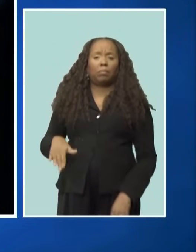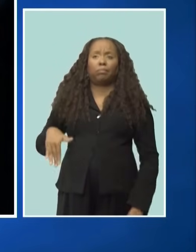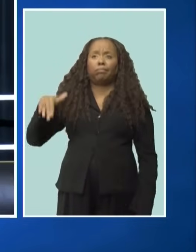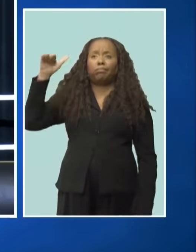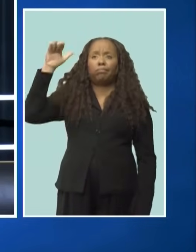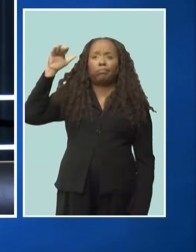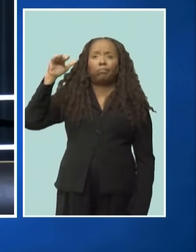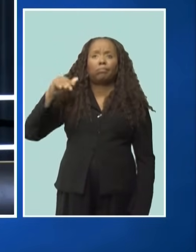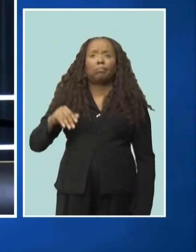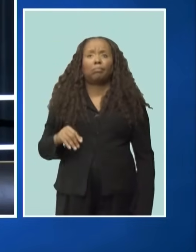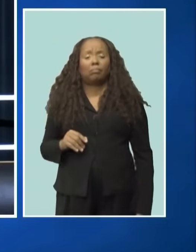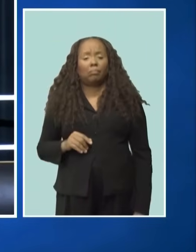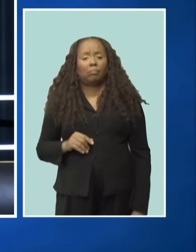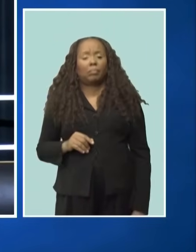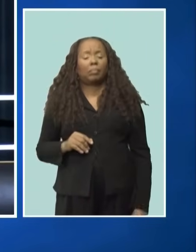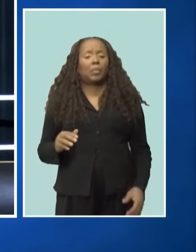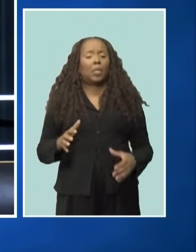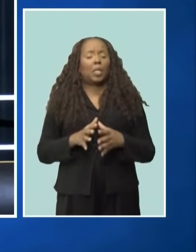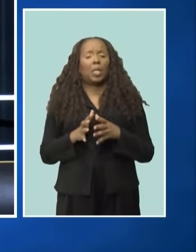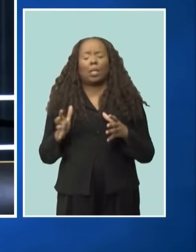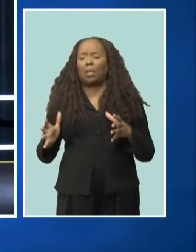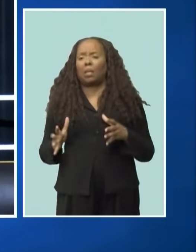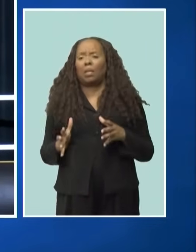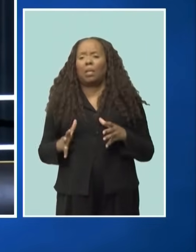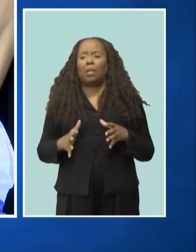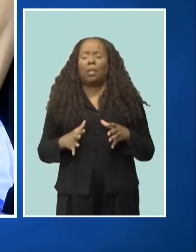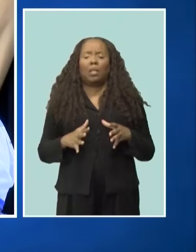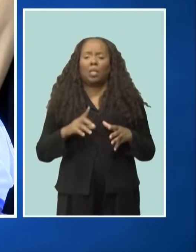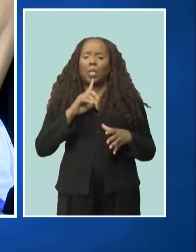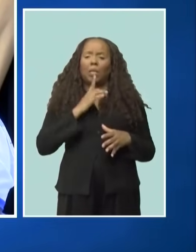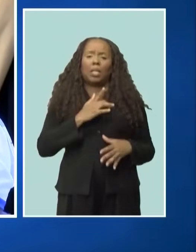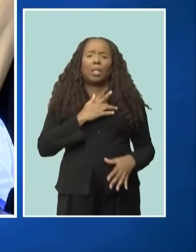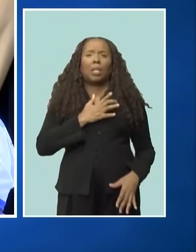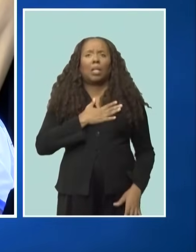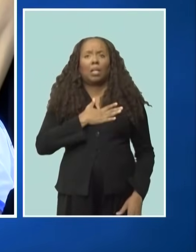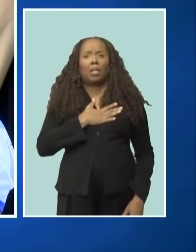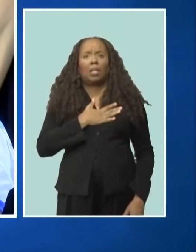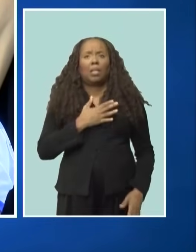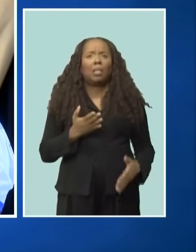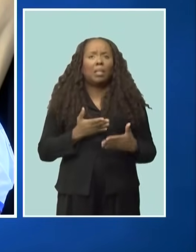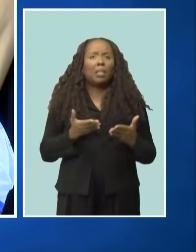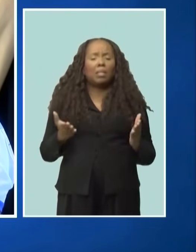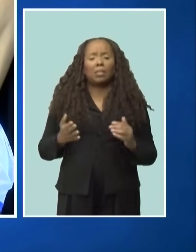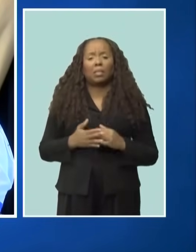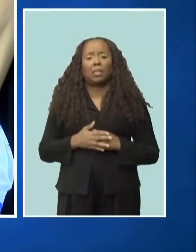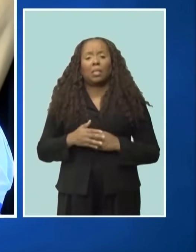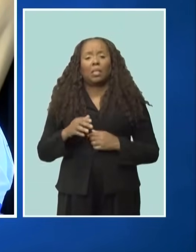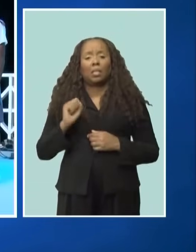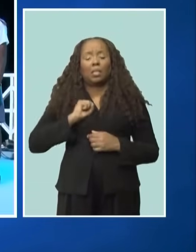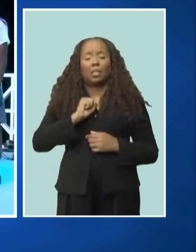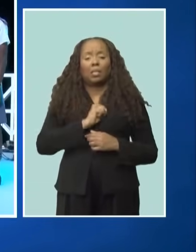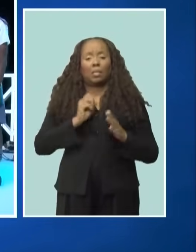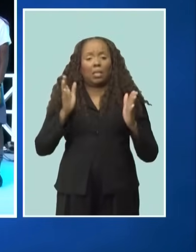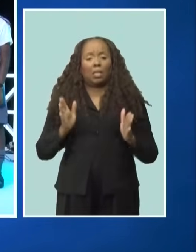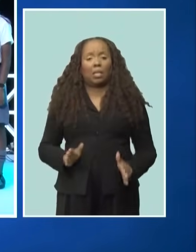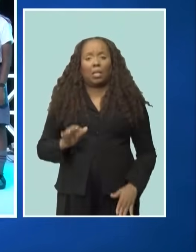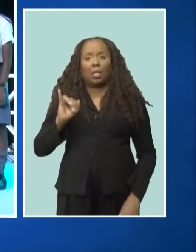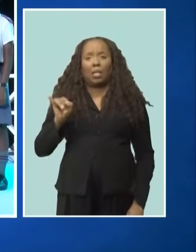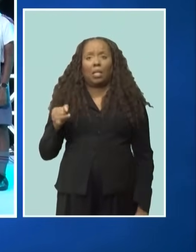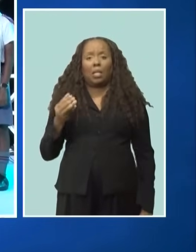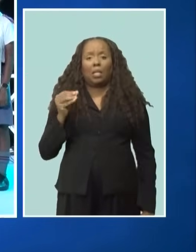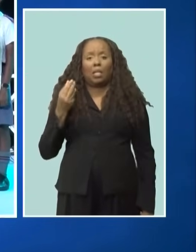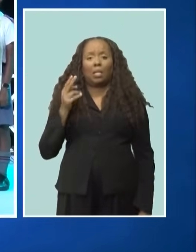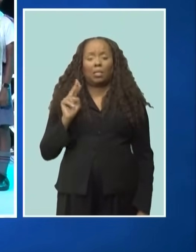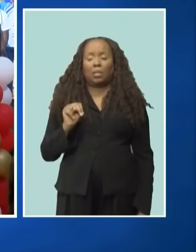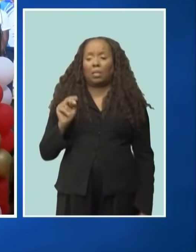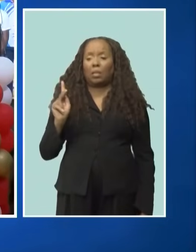There were a number of moving tributes before and during the service. Senator John King delivered a powerful rendition